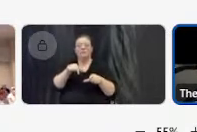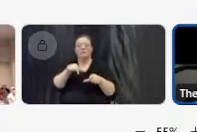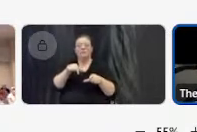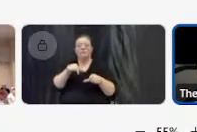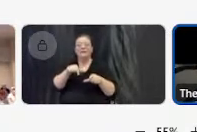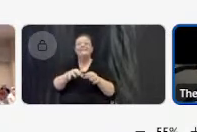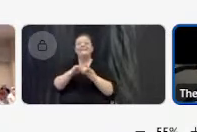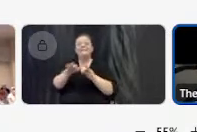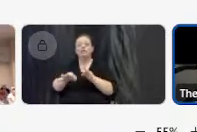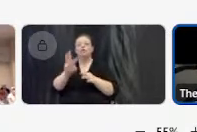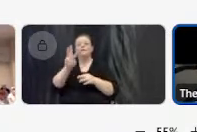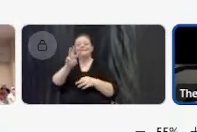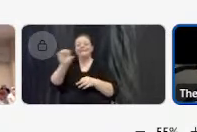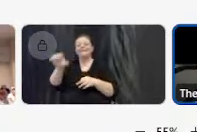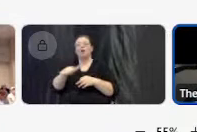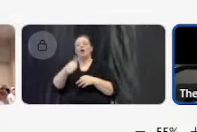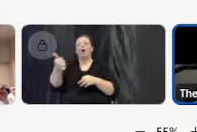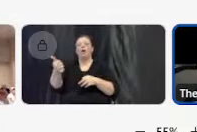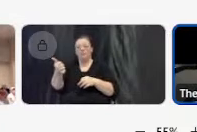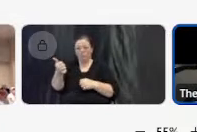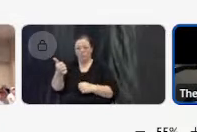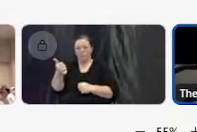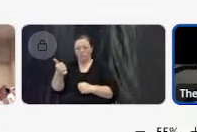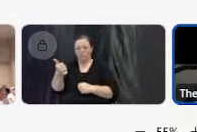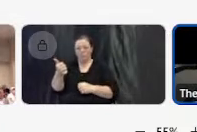of 6 other